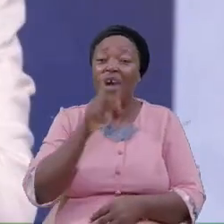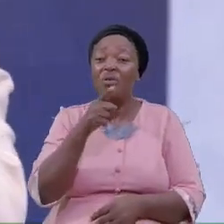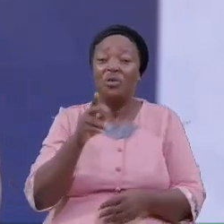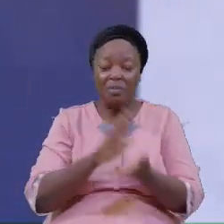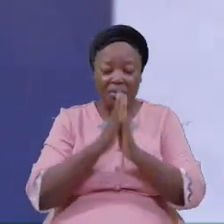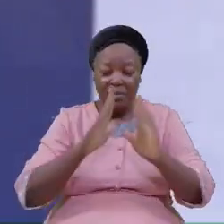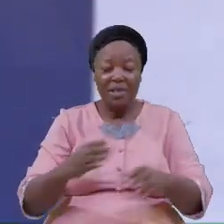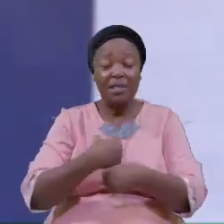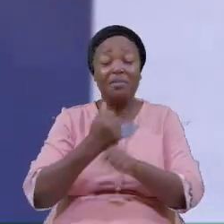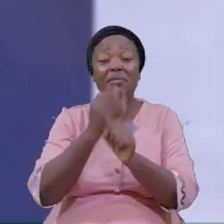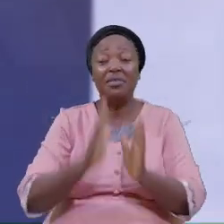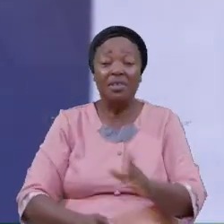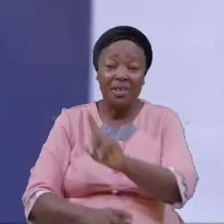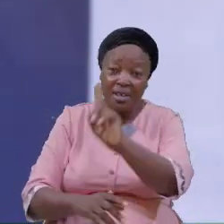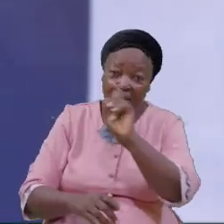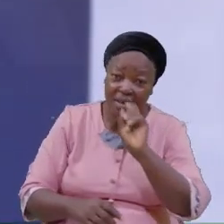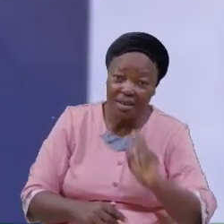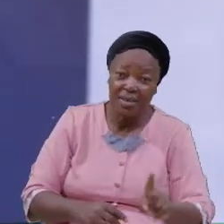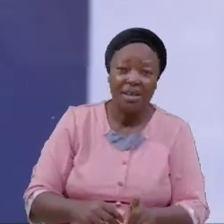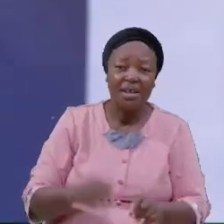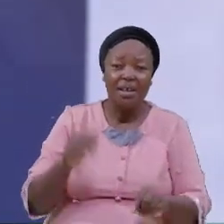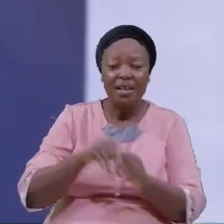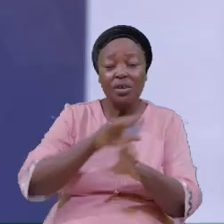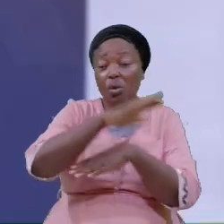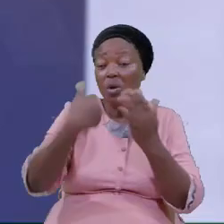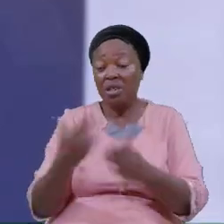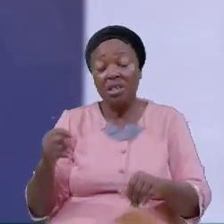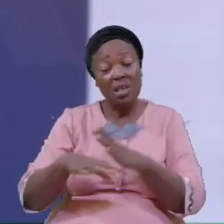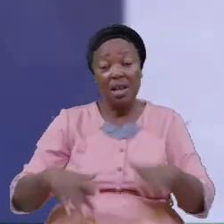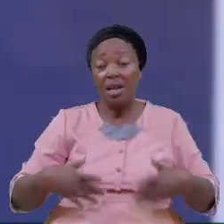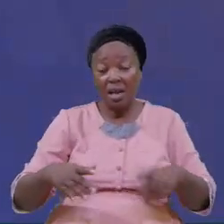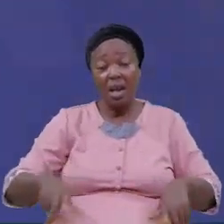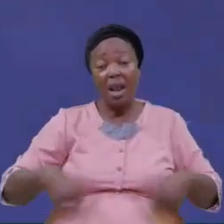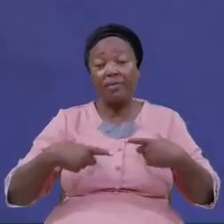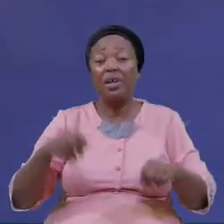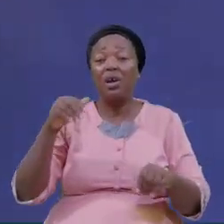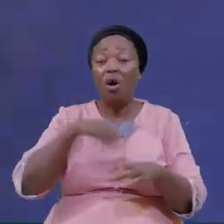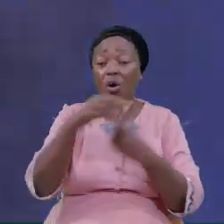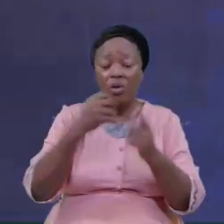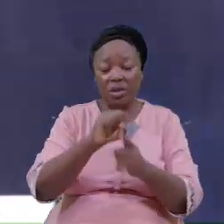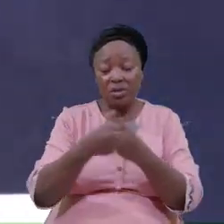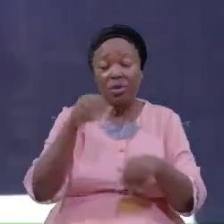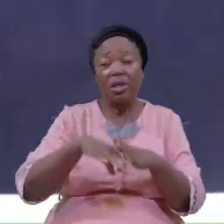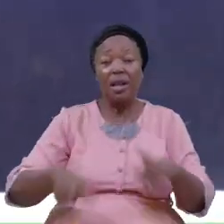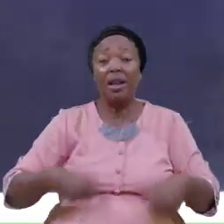In all things in life, all situations in life, we see people go this